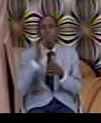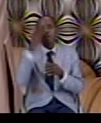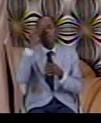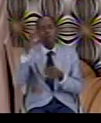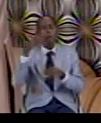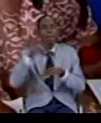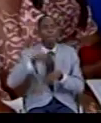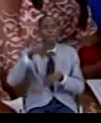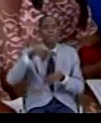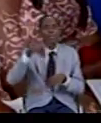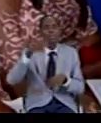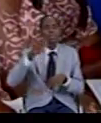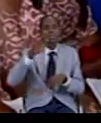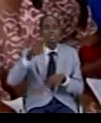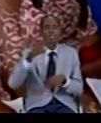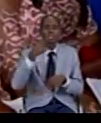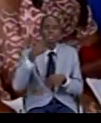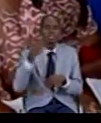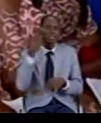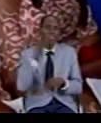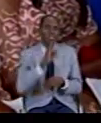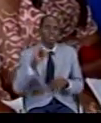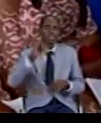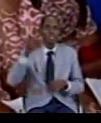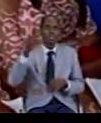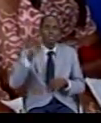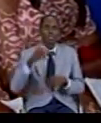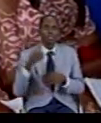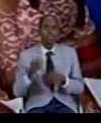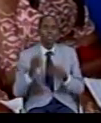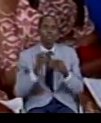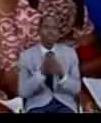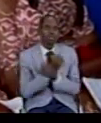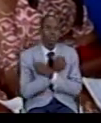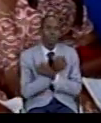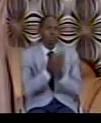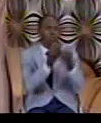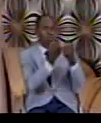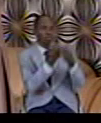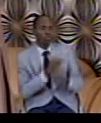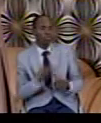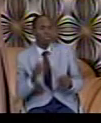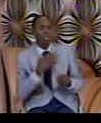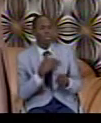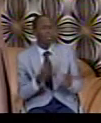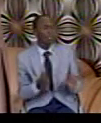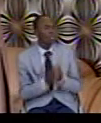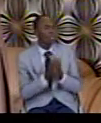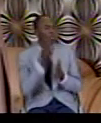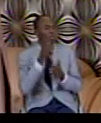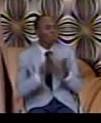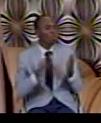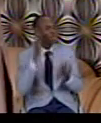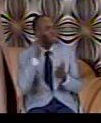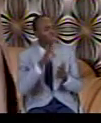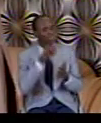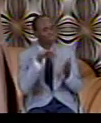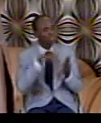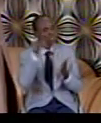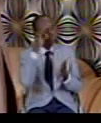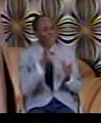seeing John the beloved coming in, he said, Lord, what shall this man do? Look at verse